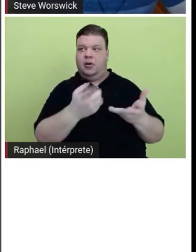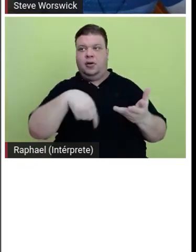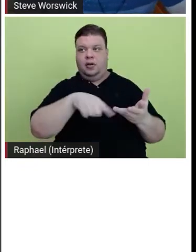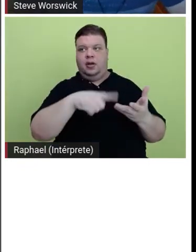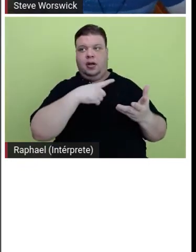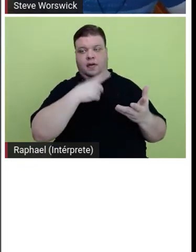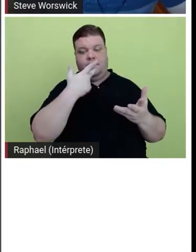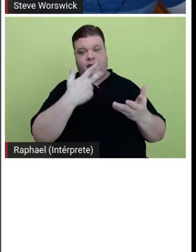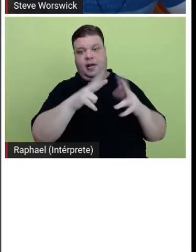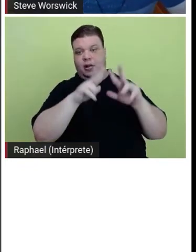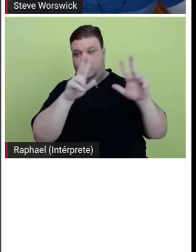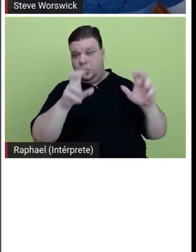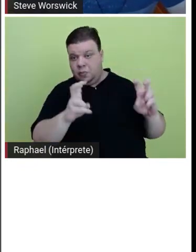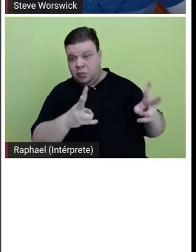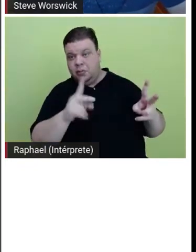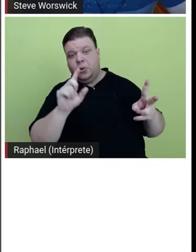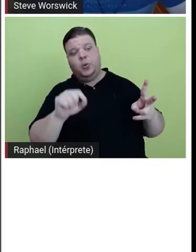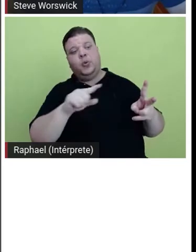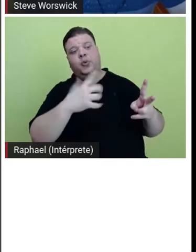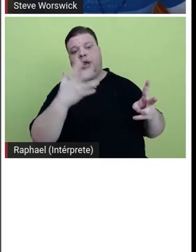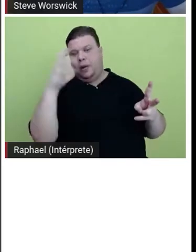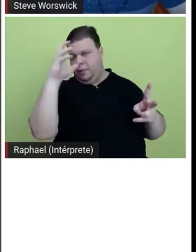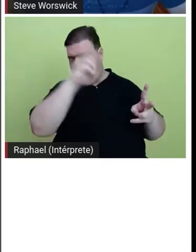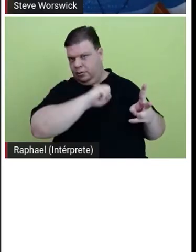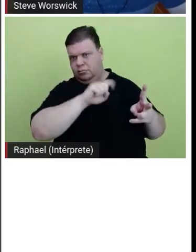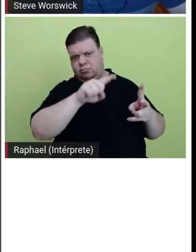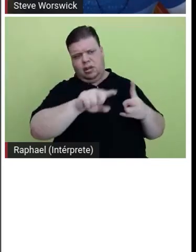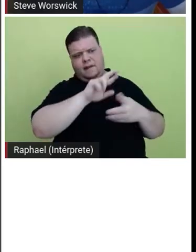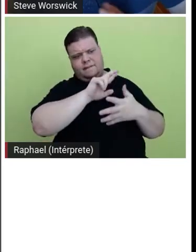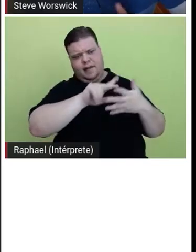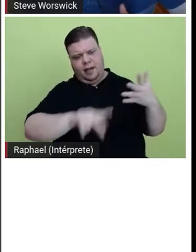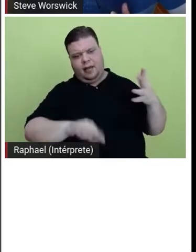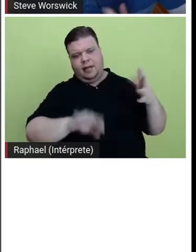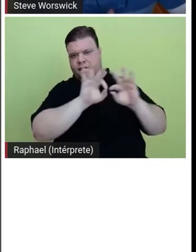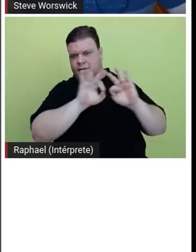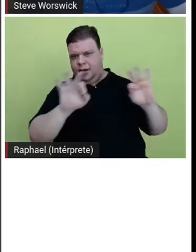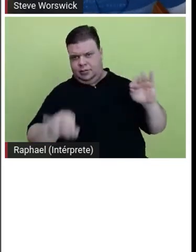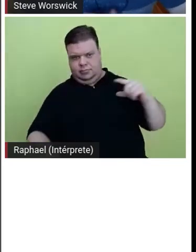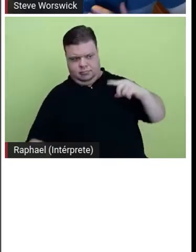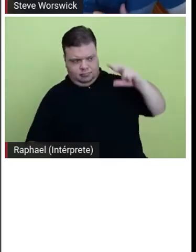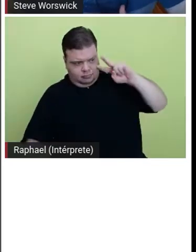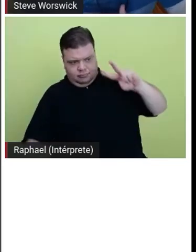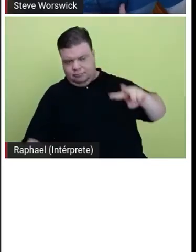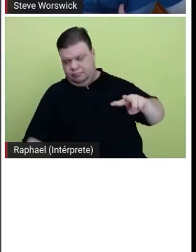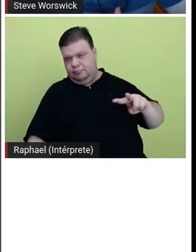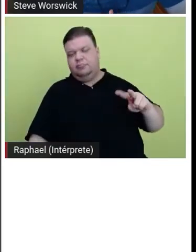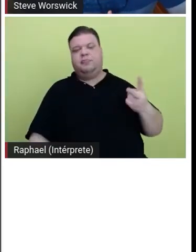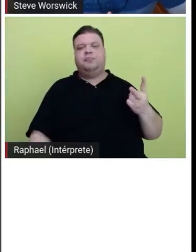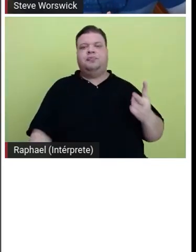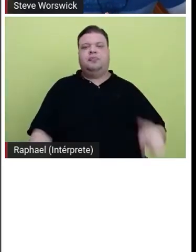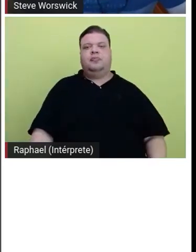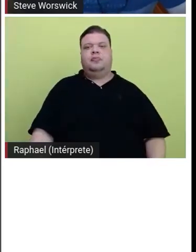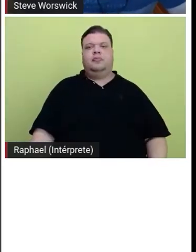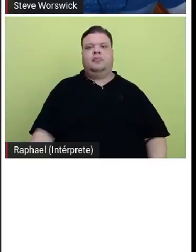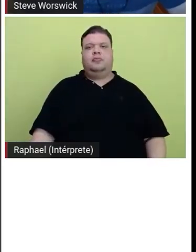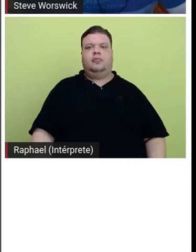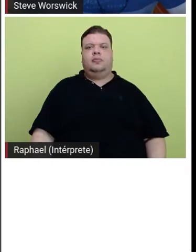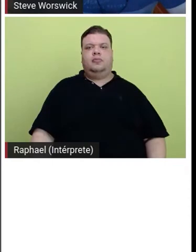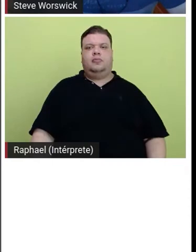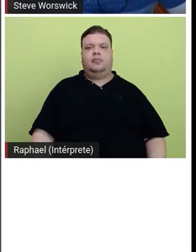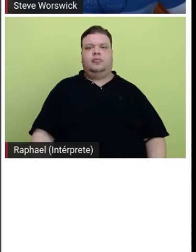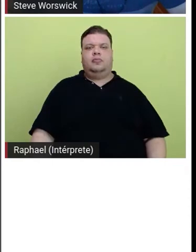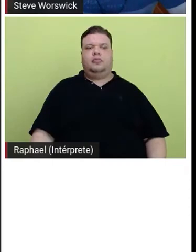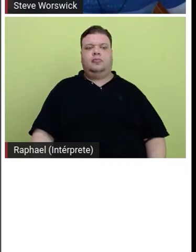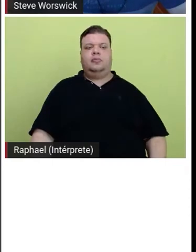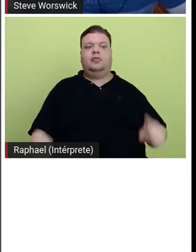for me to keep regular users. I mean, some people have been coming back to these things for years. So it's important for me to keep all these people happy. I